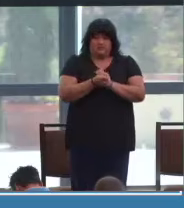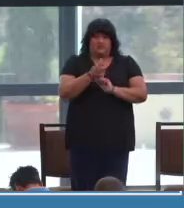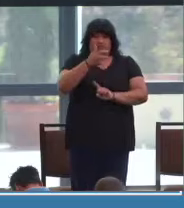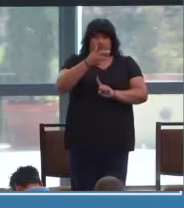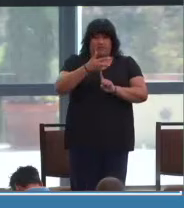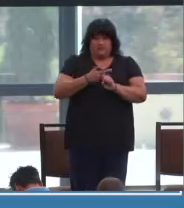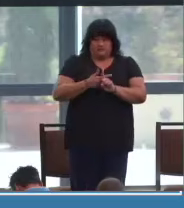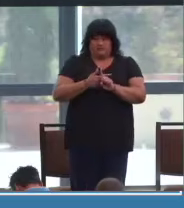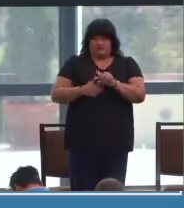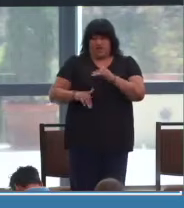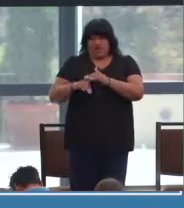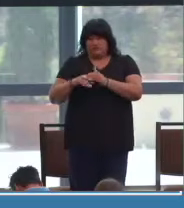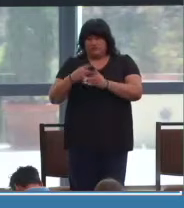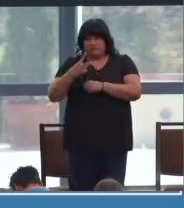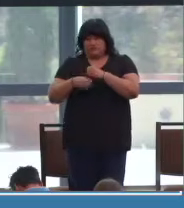years.